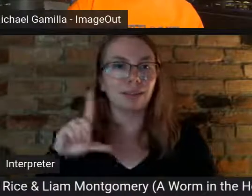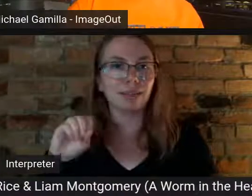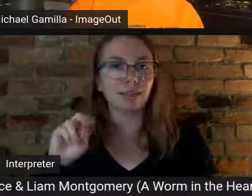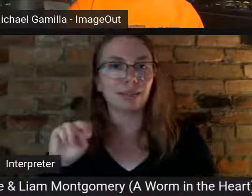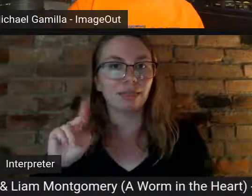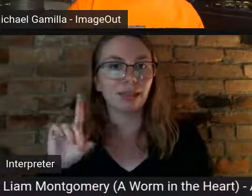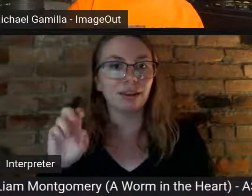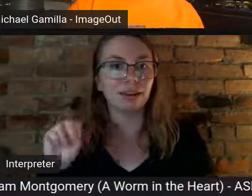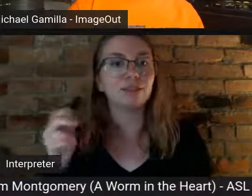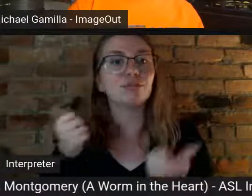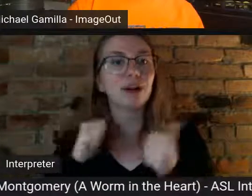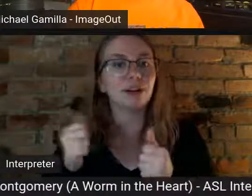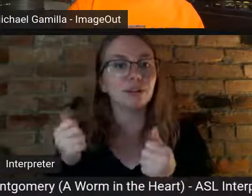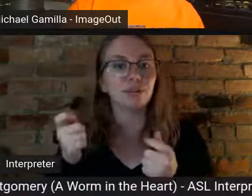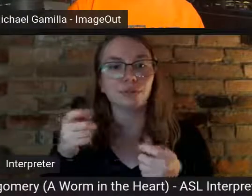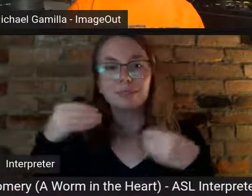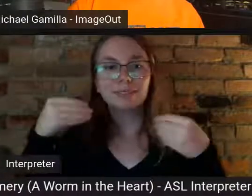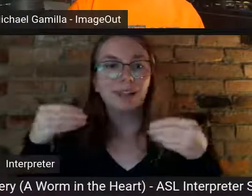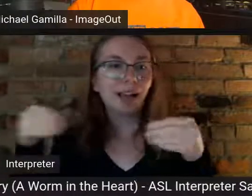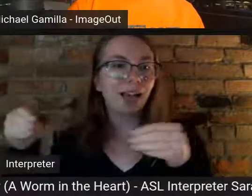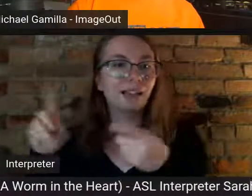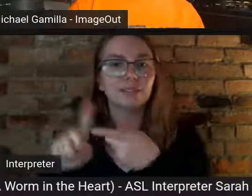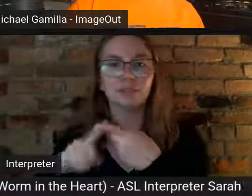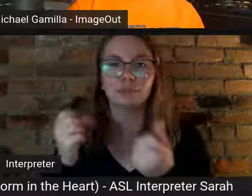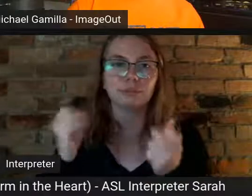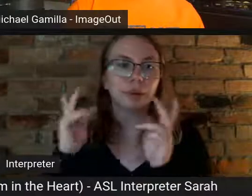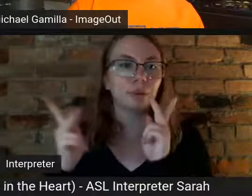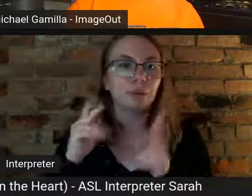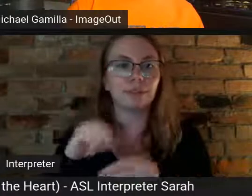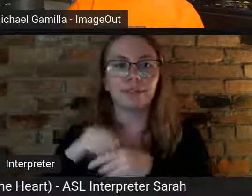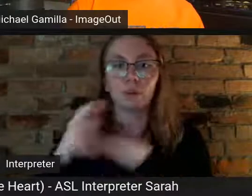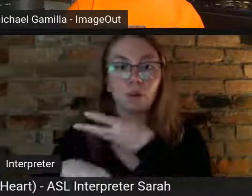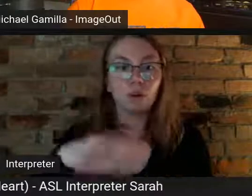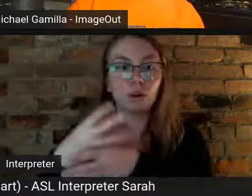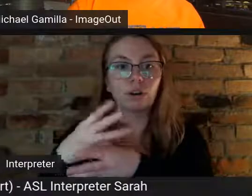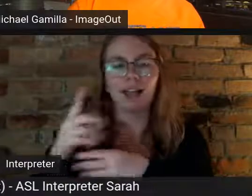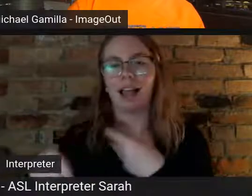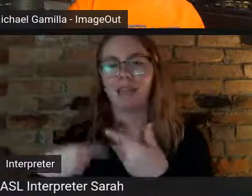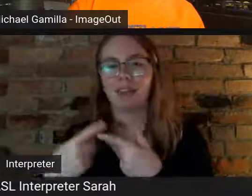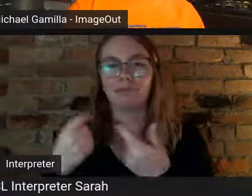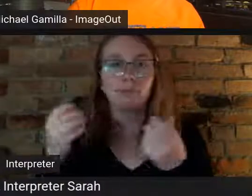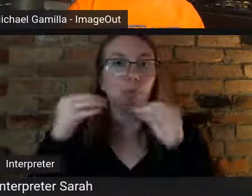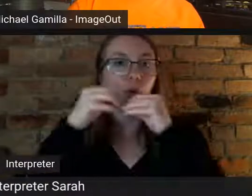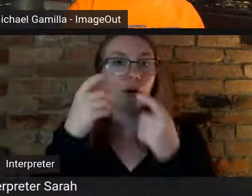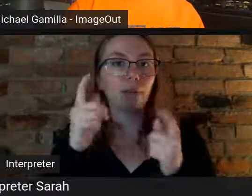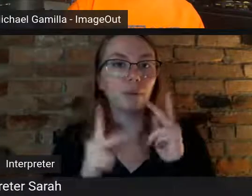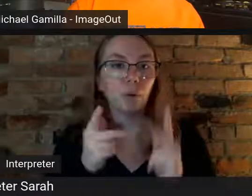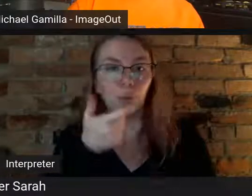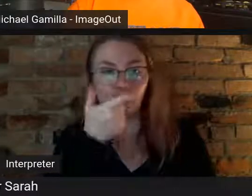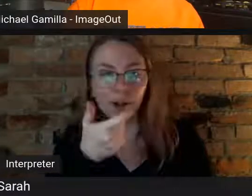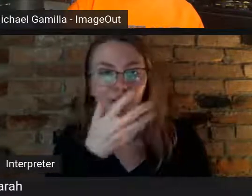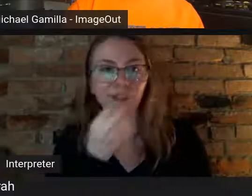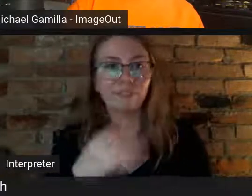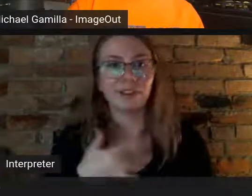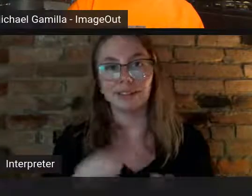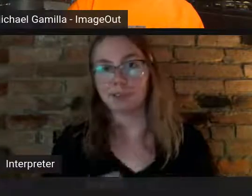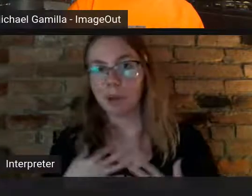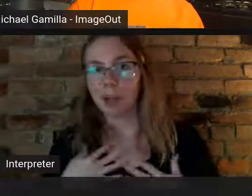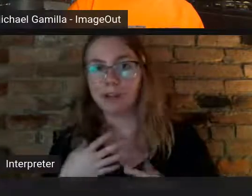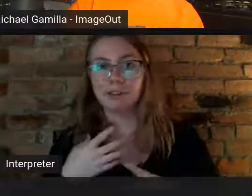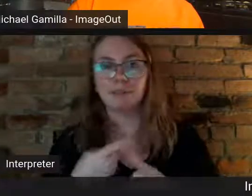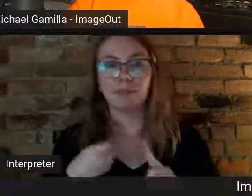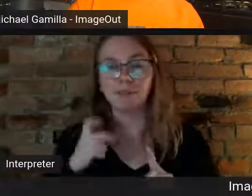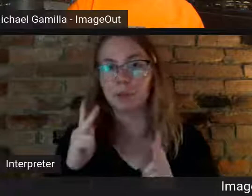as possible will be able to see and then be inspired by these brave activists who step forward and change the